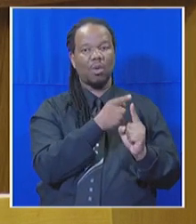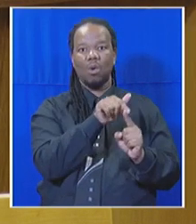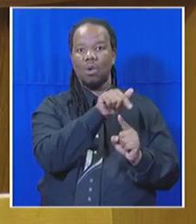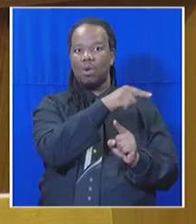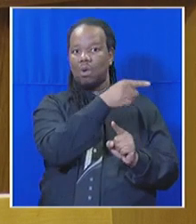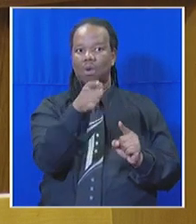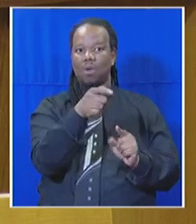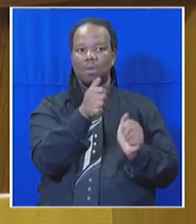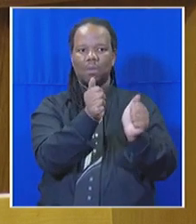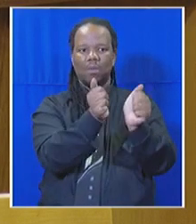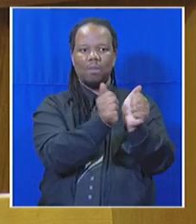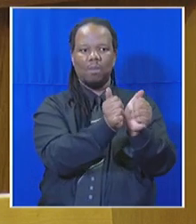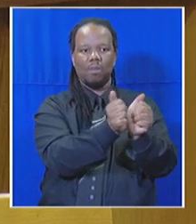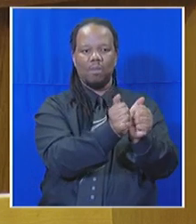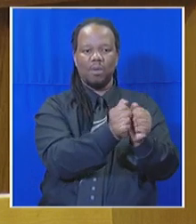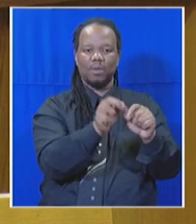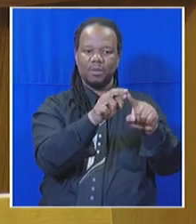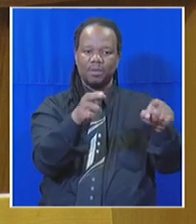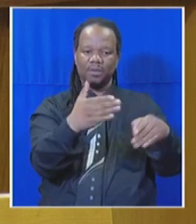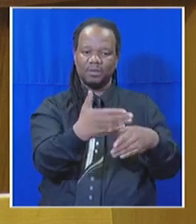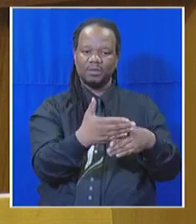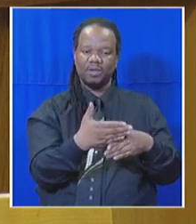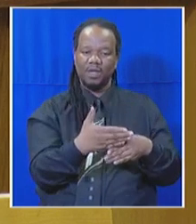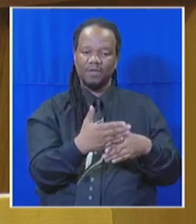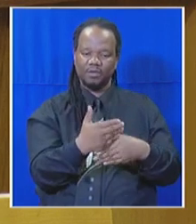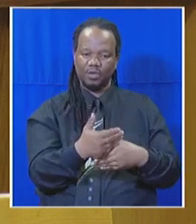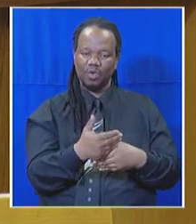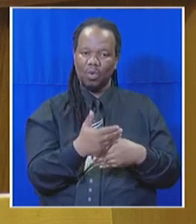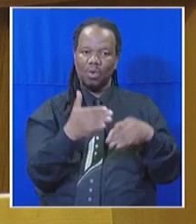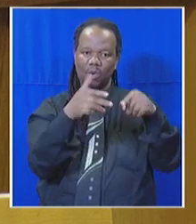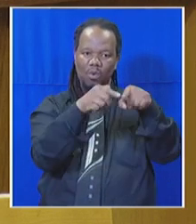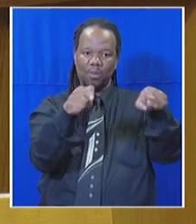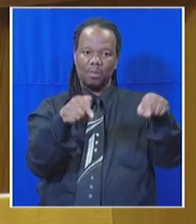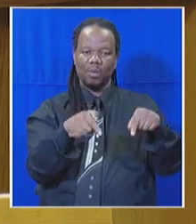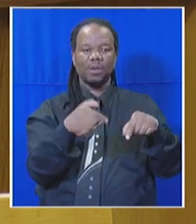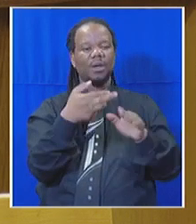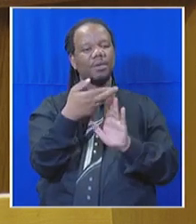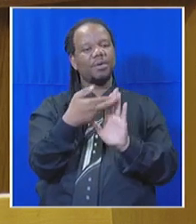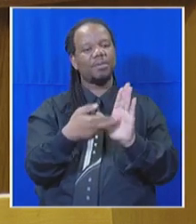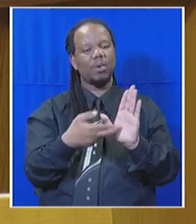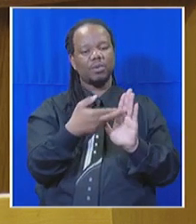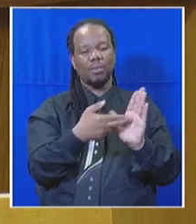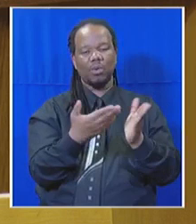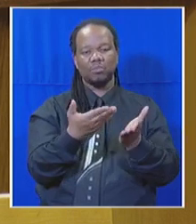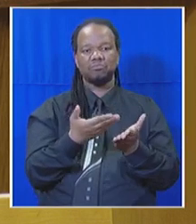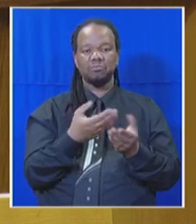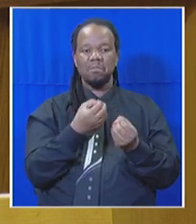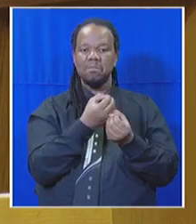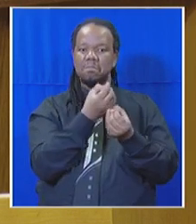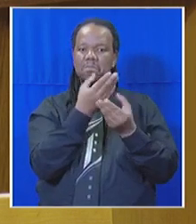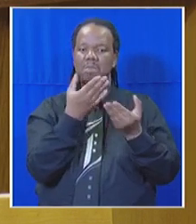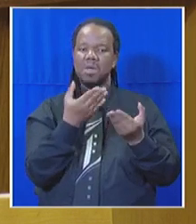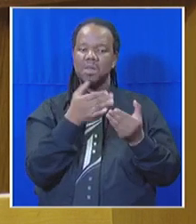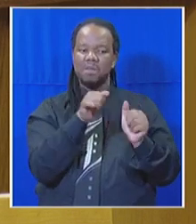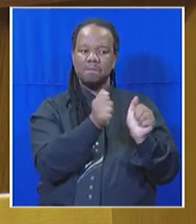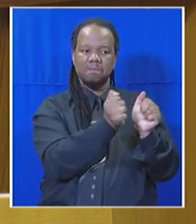be held in safe, secure, and humane custody, we have reports that many of our correctional services